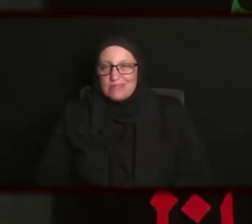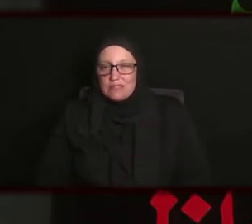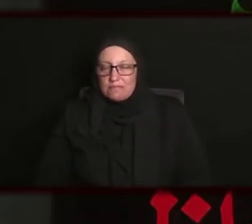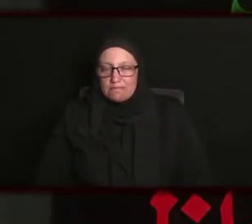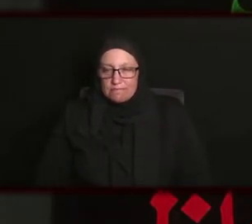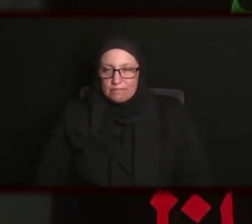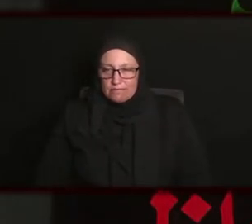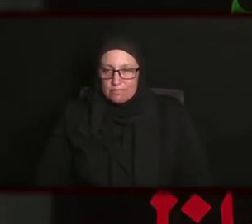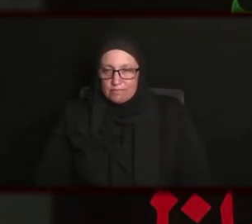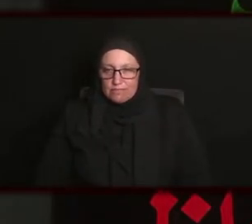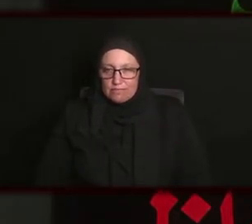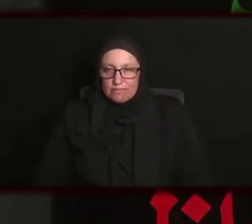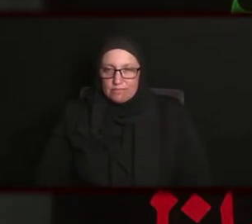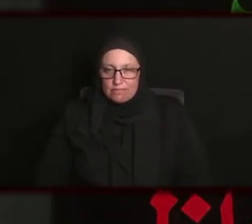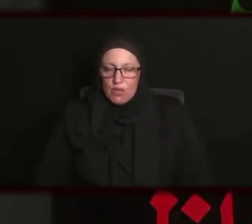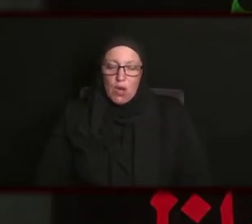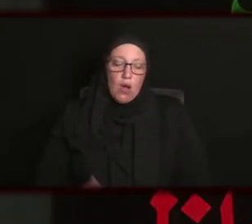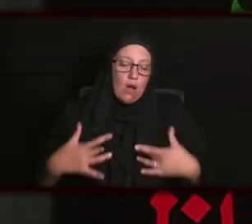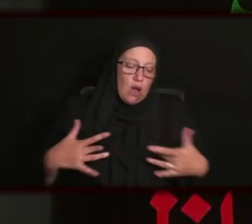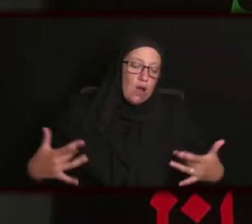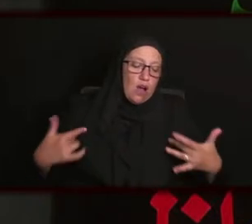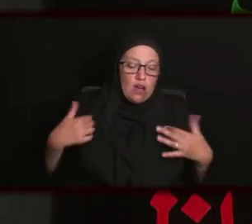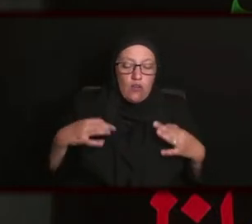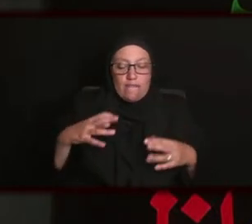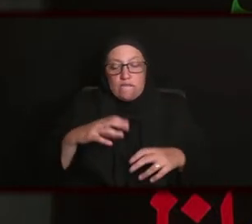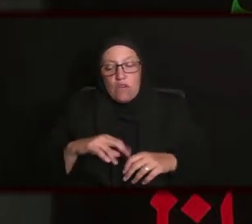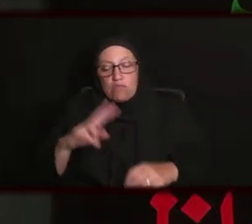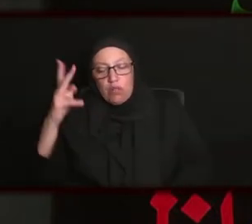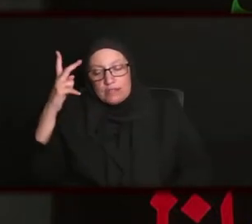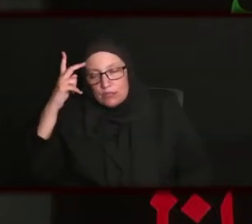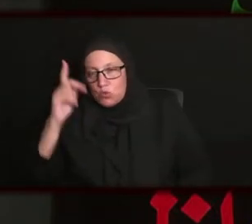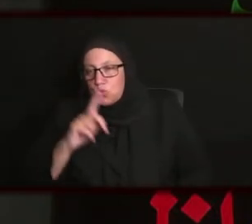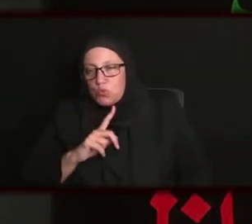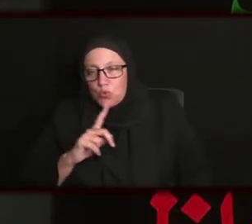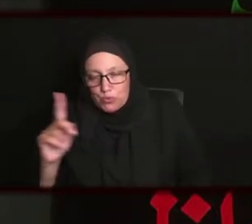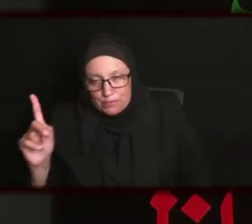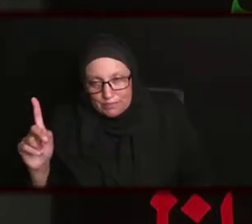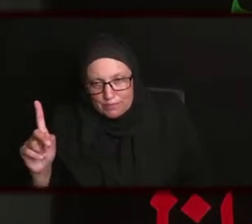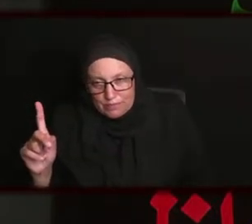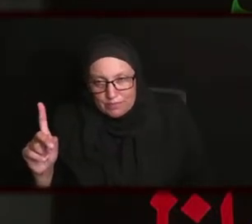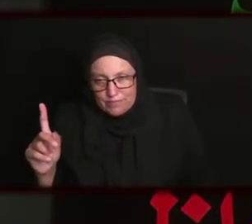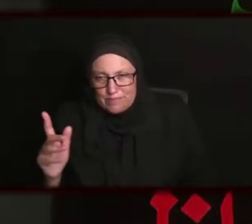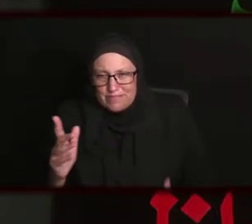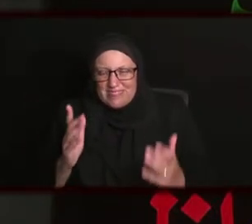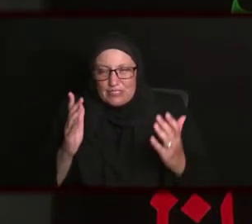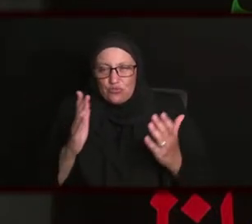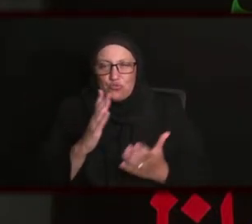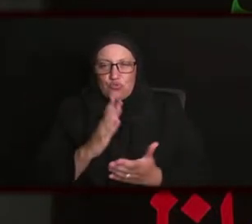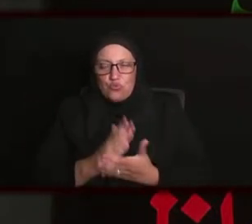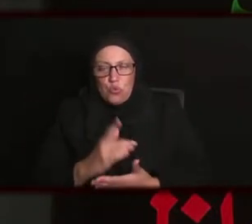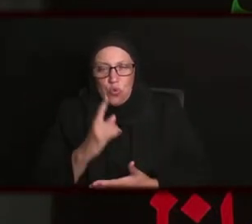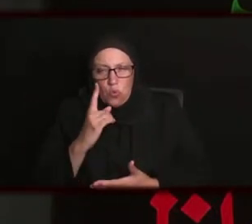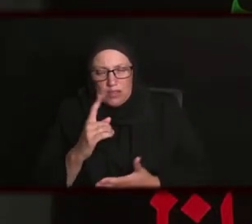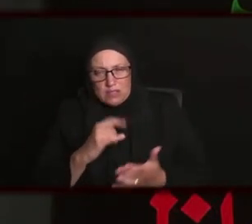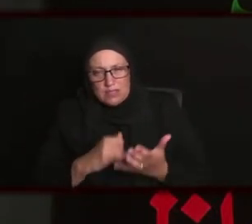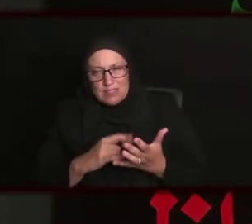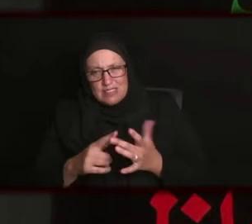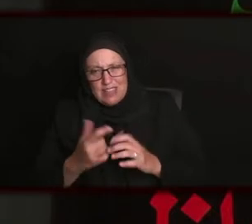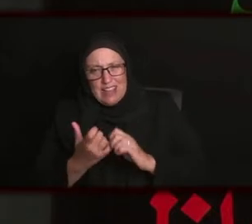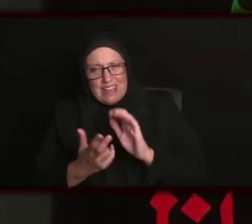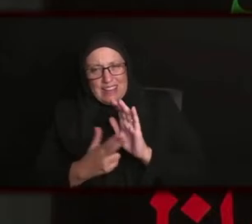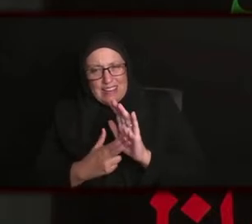politics anymore. I don't involve myself in politics. This is what I wish to say. And in fact, one of the signs that the Imam